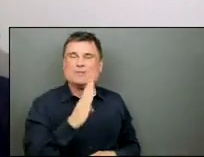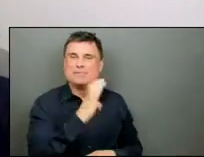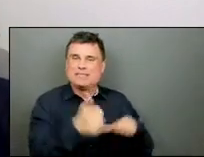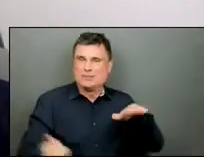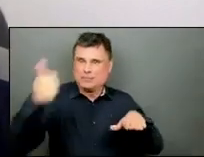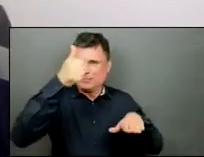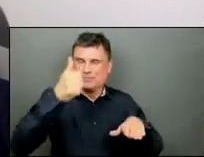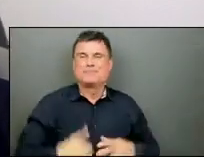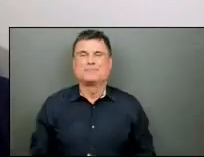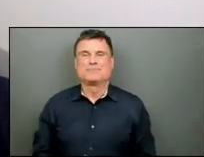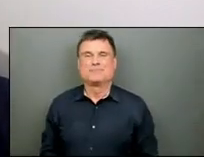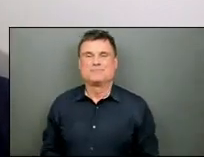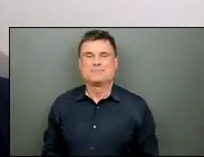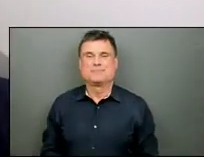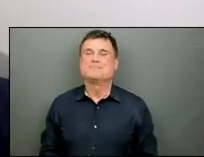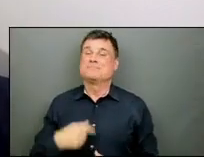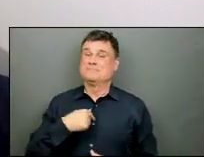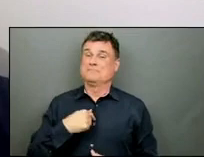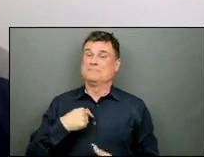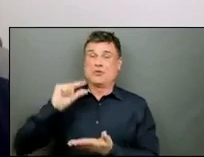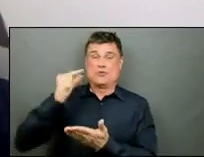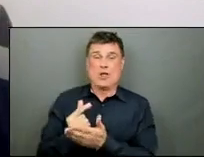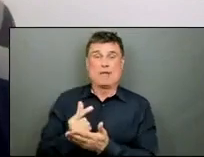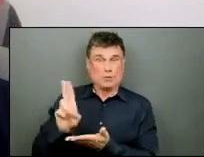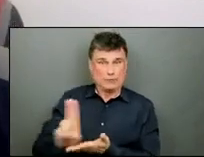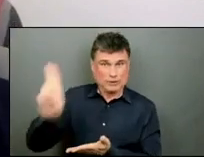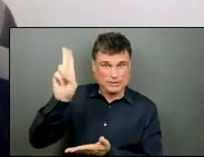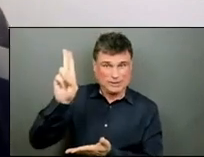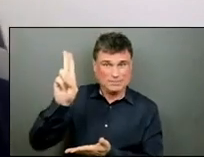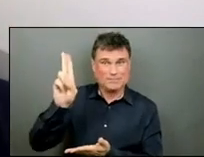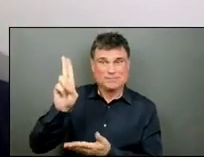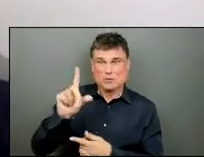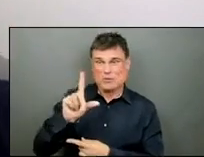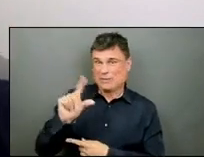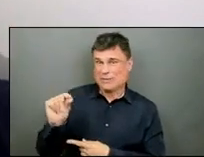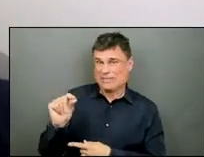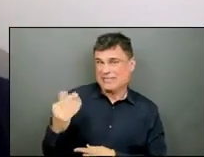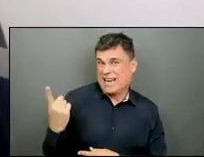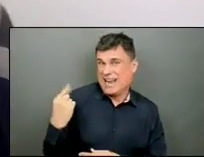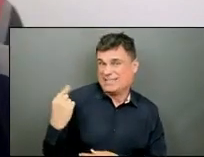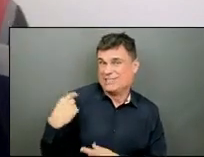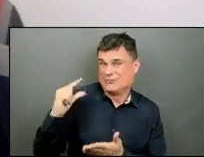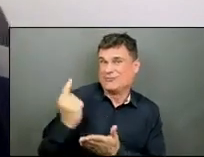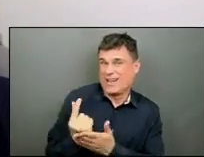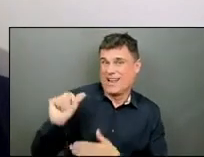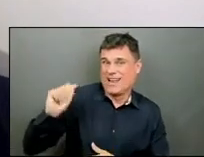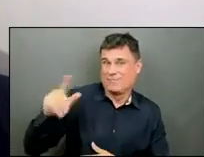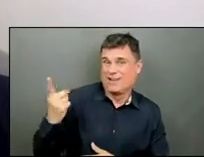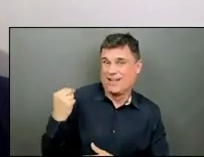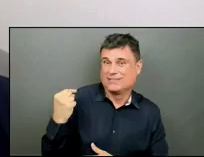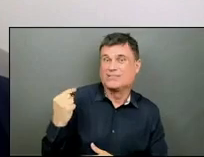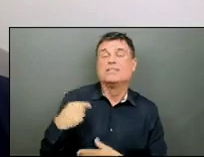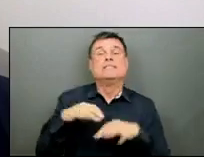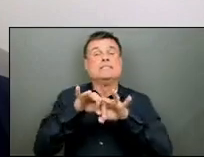I graduated from university in 2020 April with a degree in Native Studies. From there, I